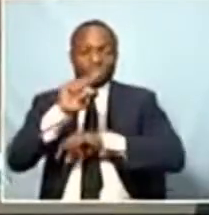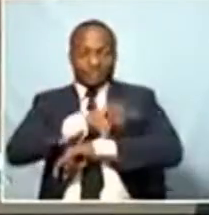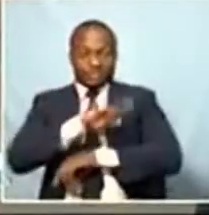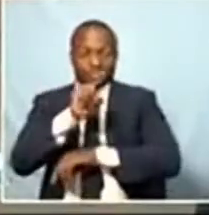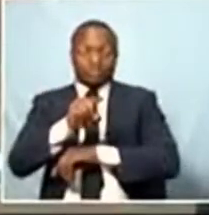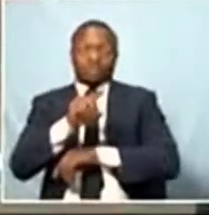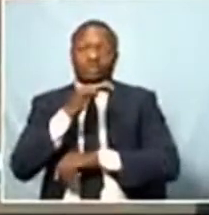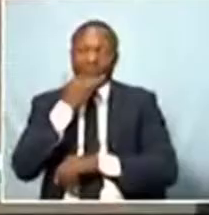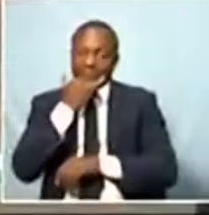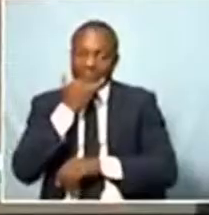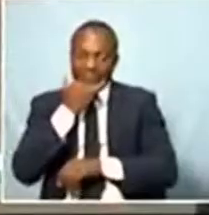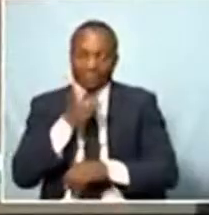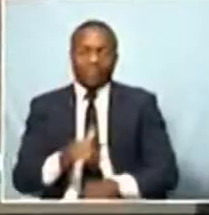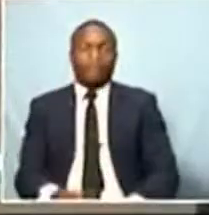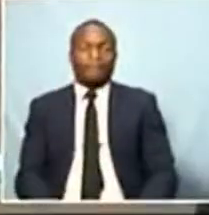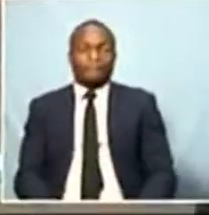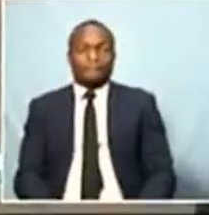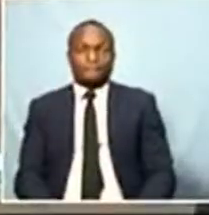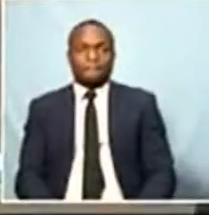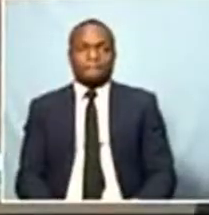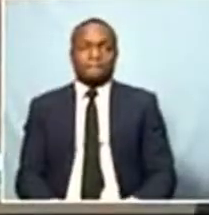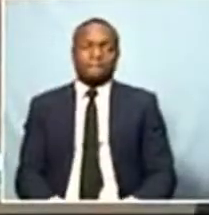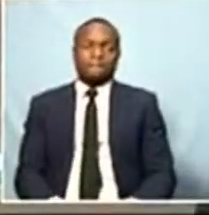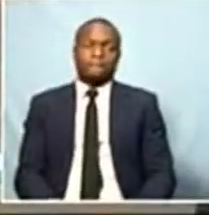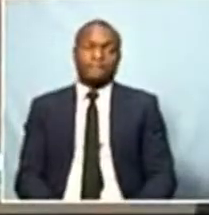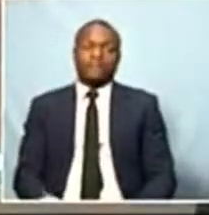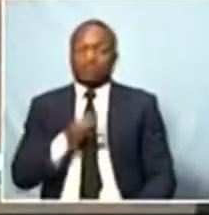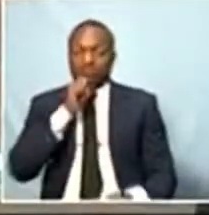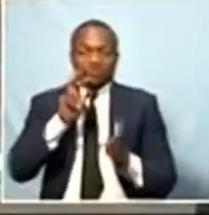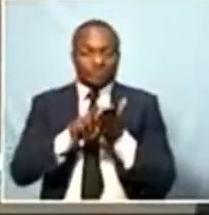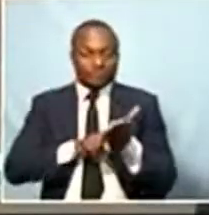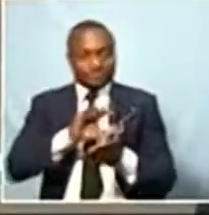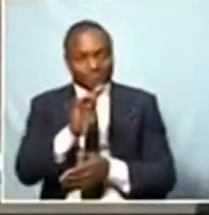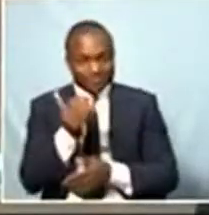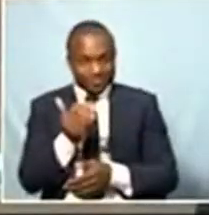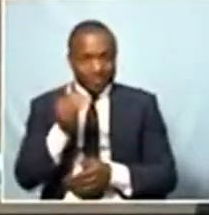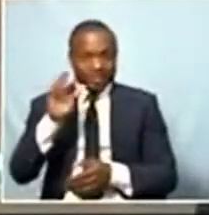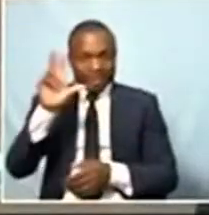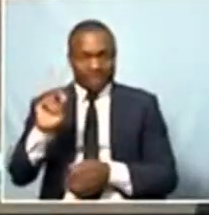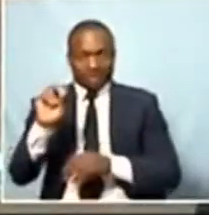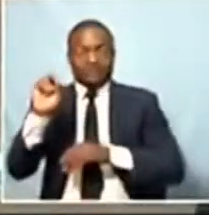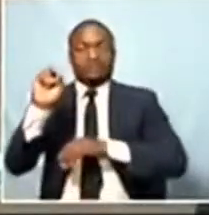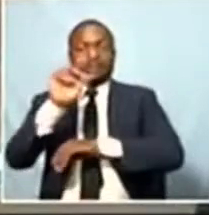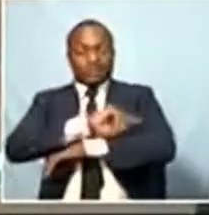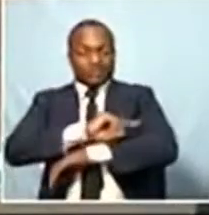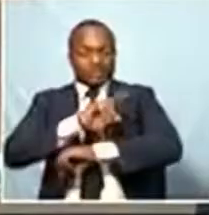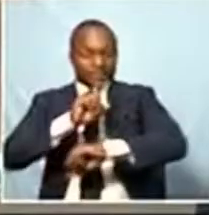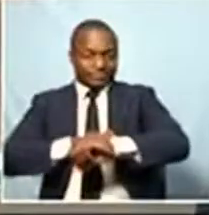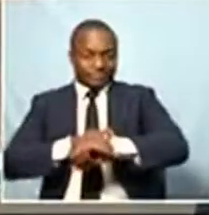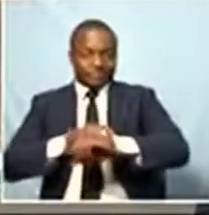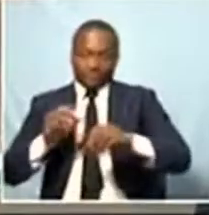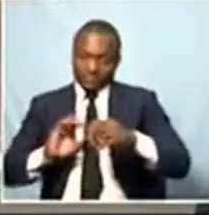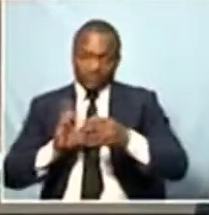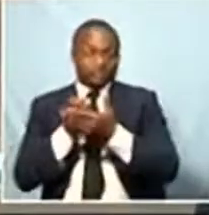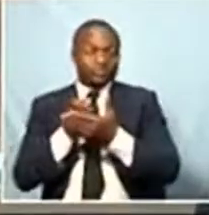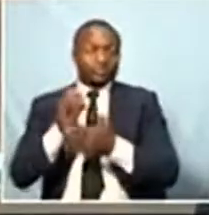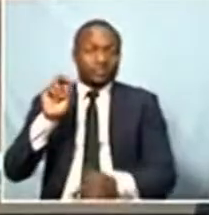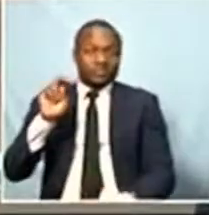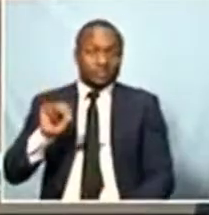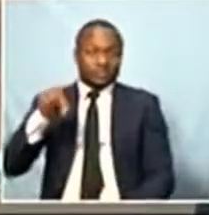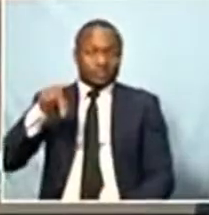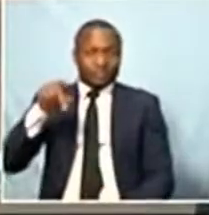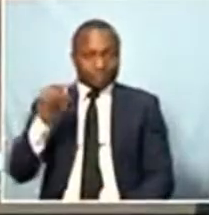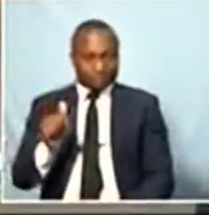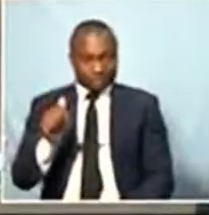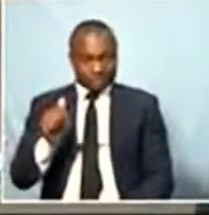that received the report and hasn't reverted to the commission within 30 days. And we have since engaged NPA. NPA